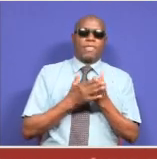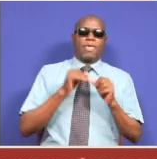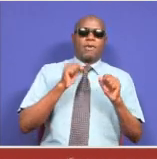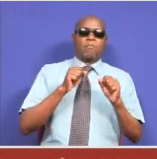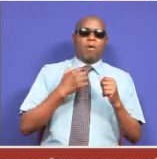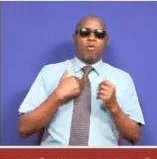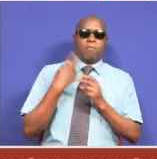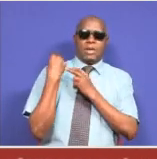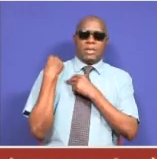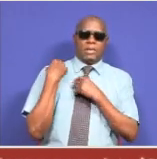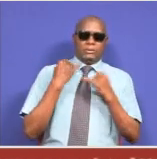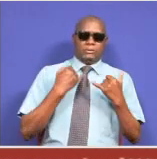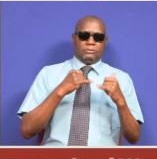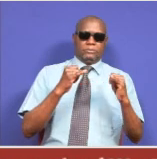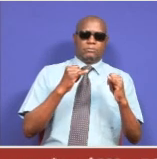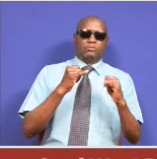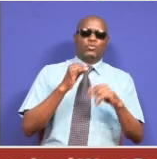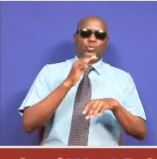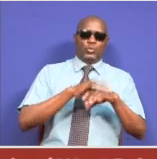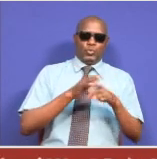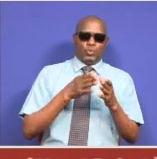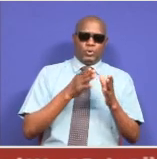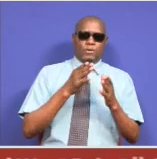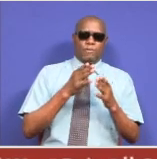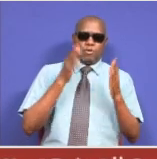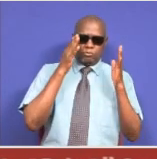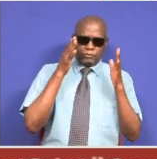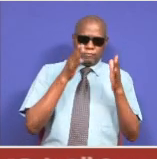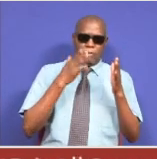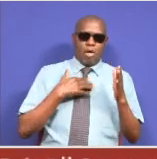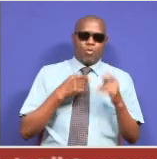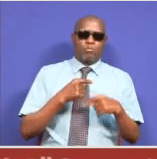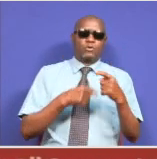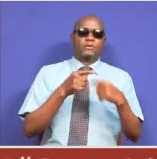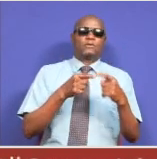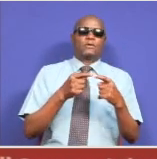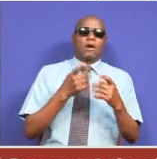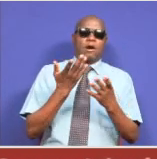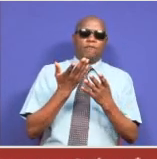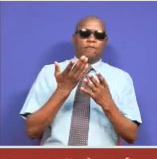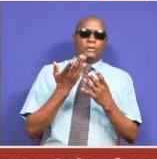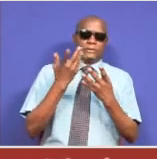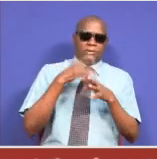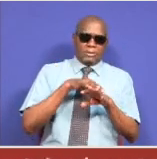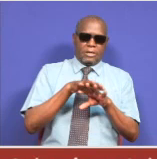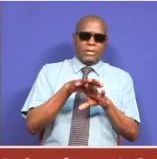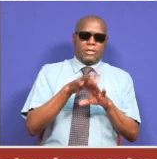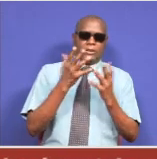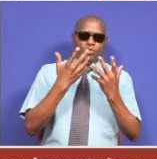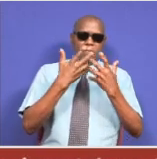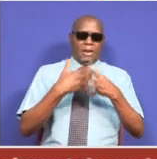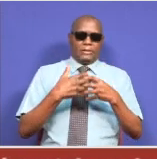effectively. We are committed to ensure that our processes are streamlined to make compliance